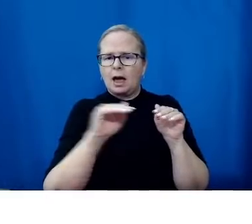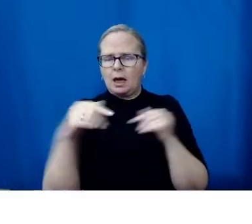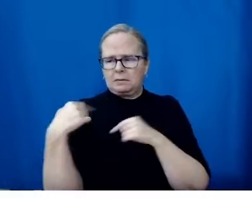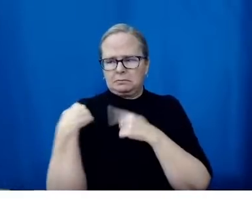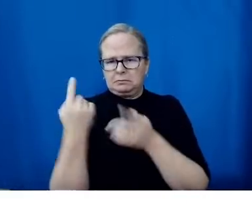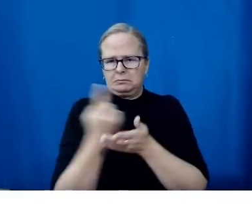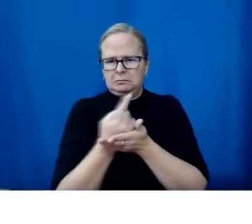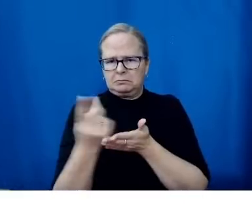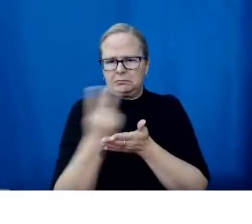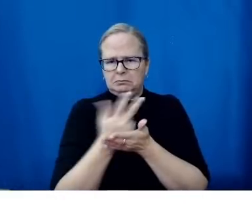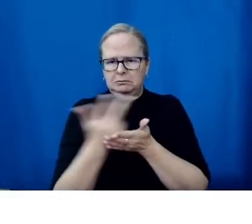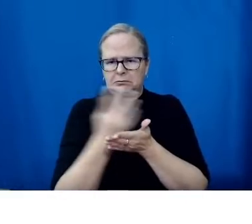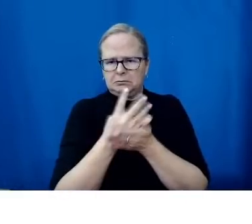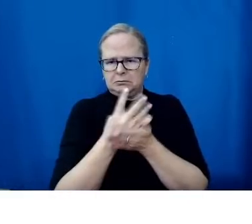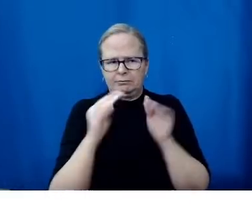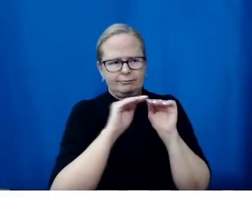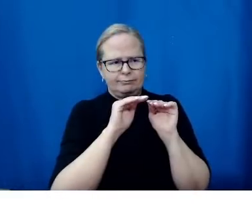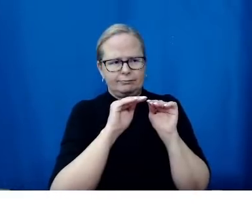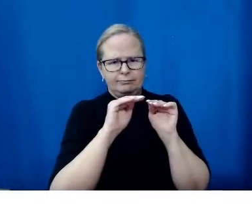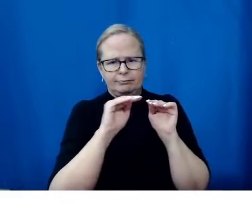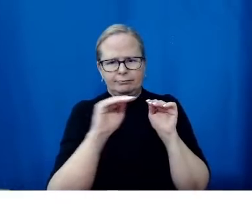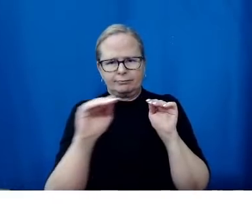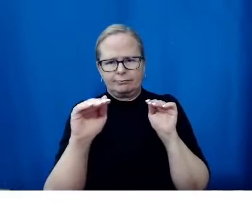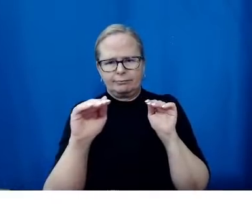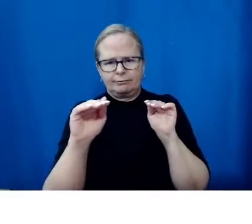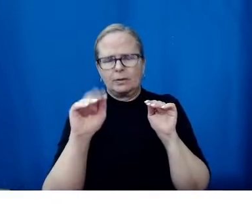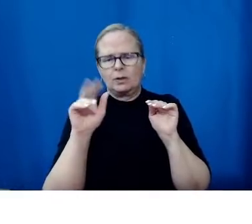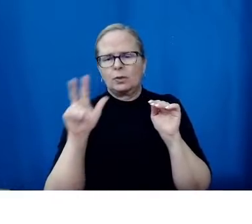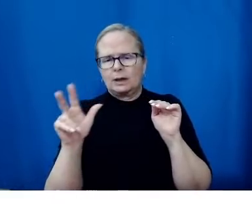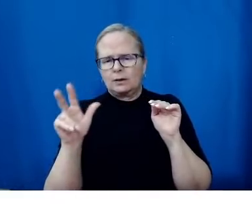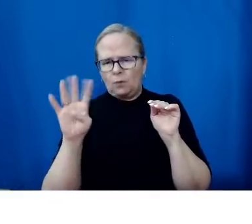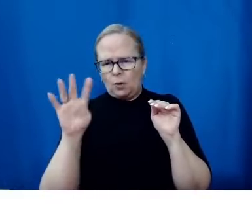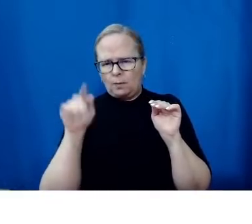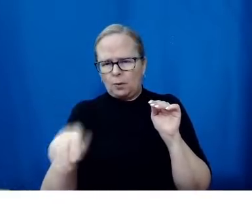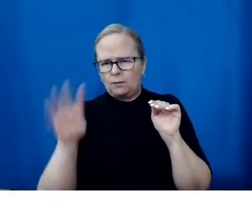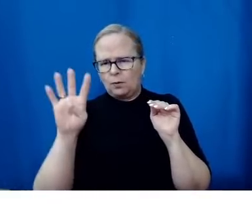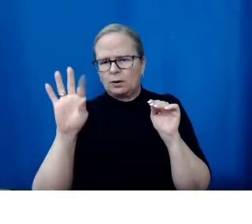for weeks now and continues to be flat. Yesterday was